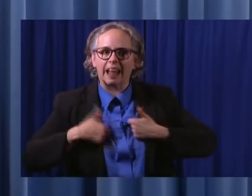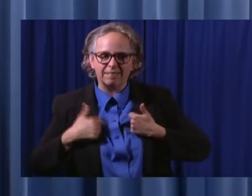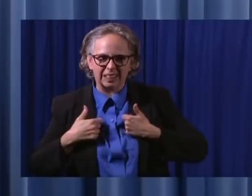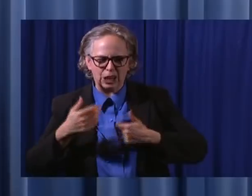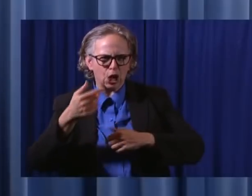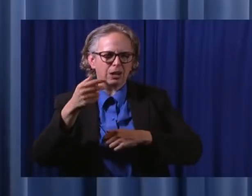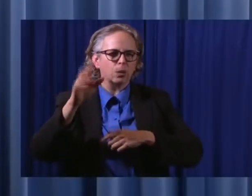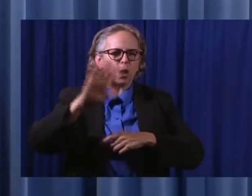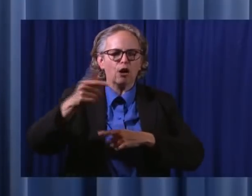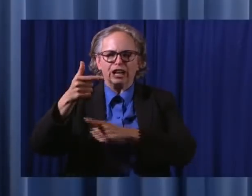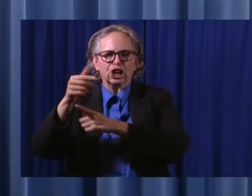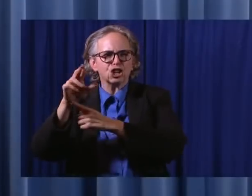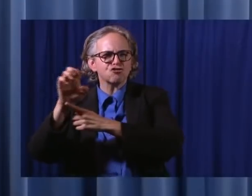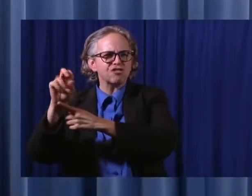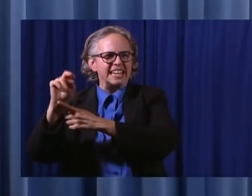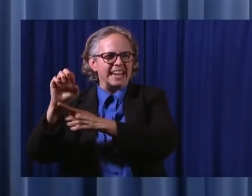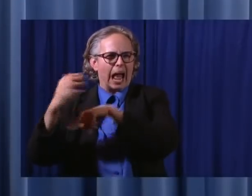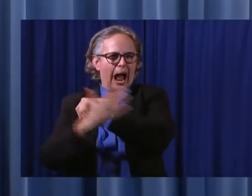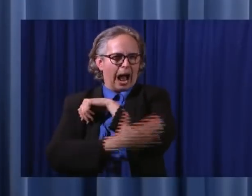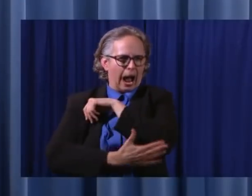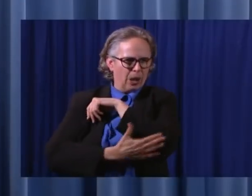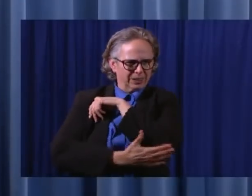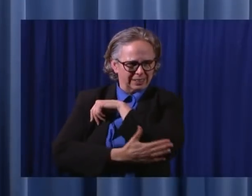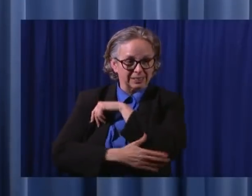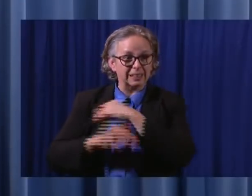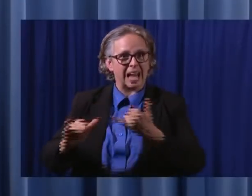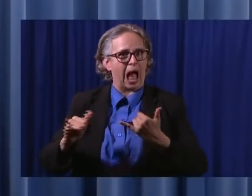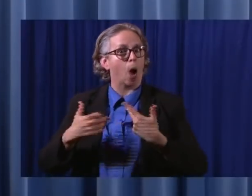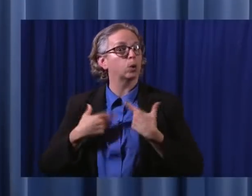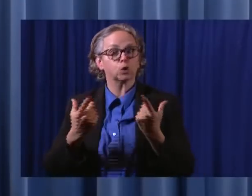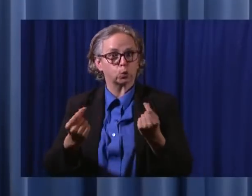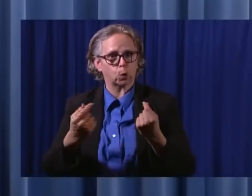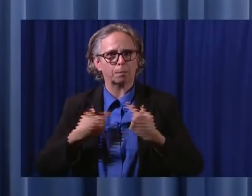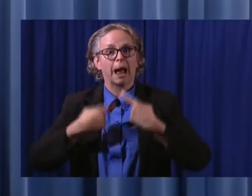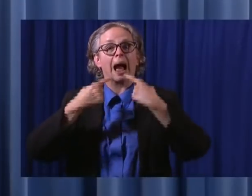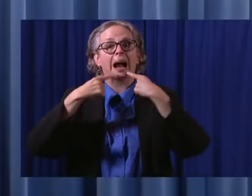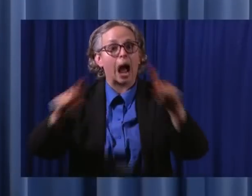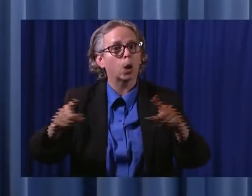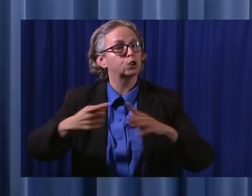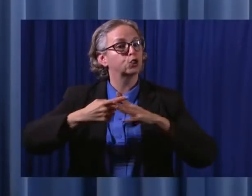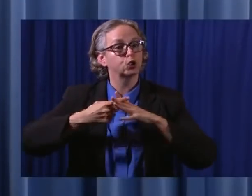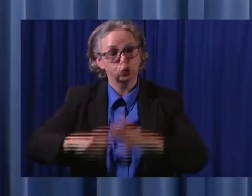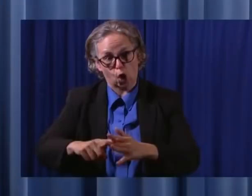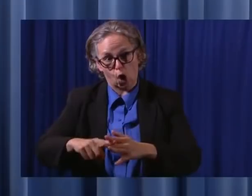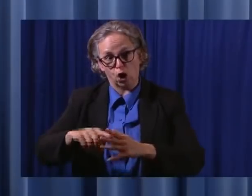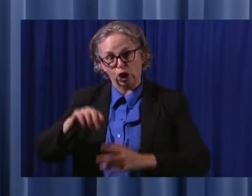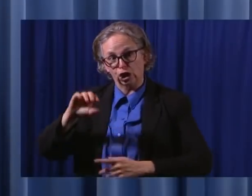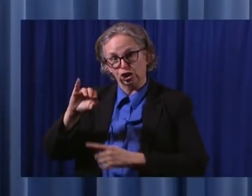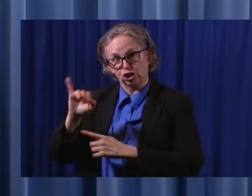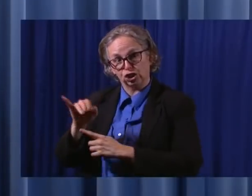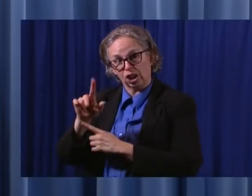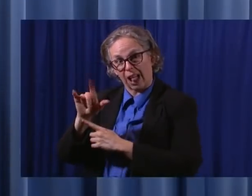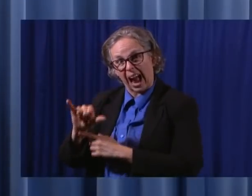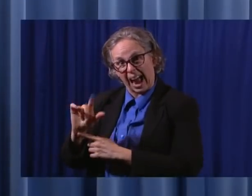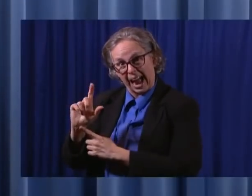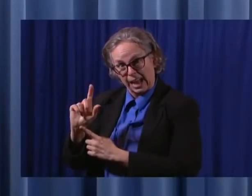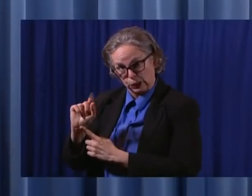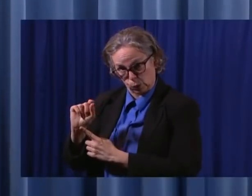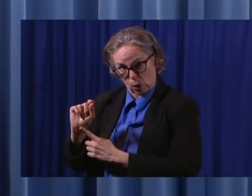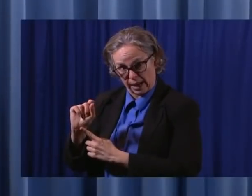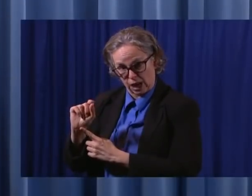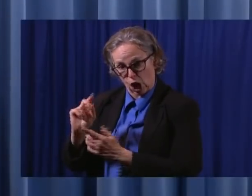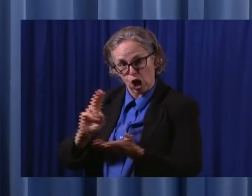announcing the beginning July 20th. Nursing homes are permitted to begin outdoor visitation so long as all safety standards are